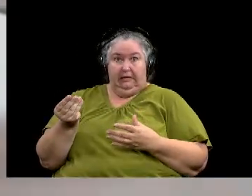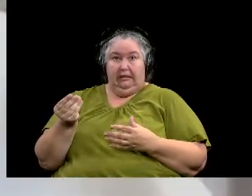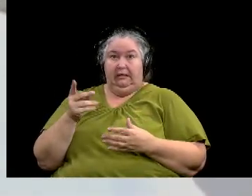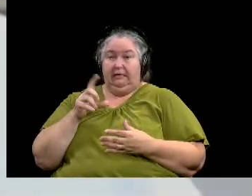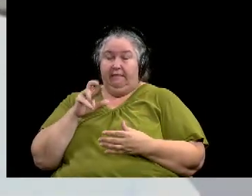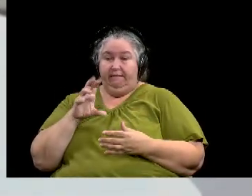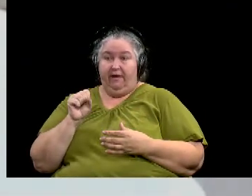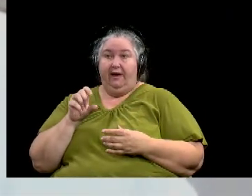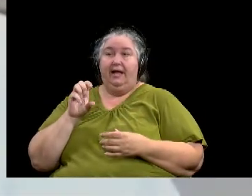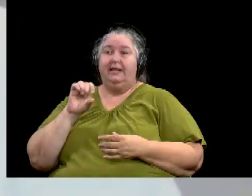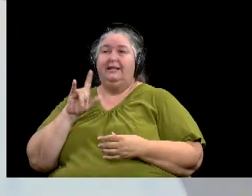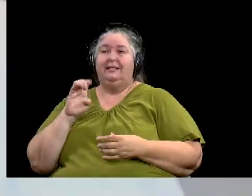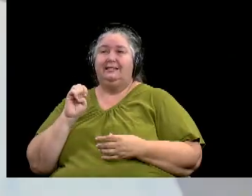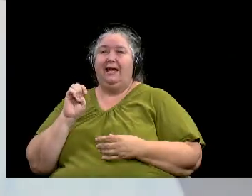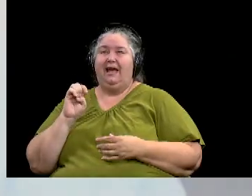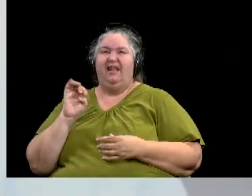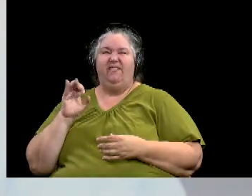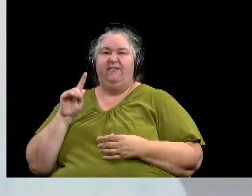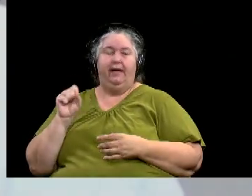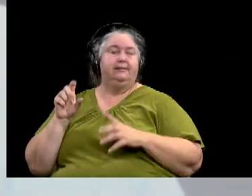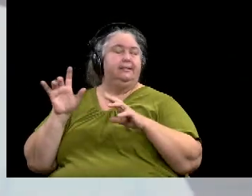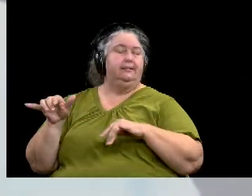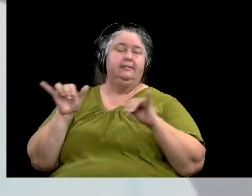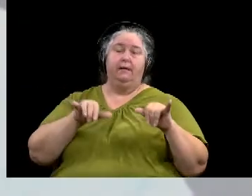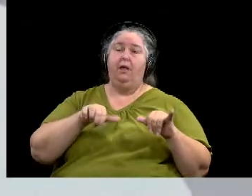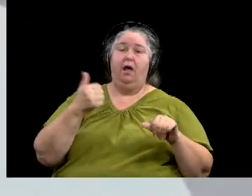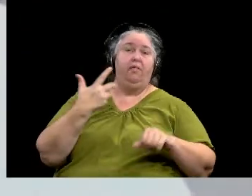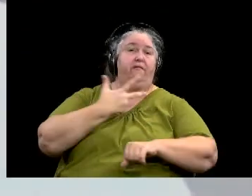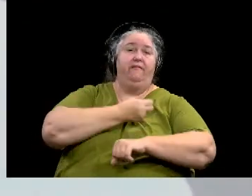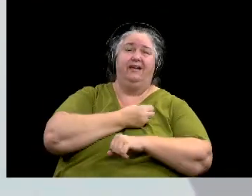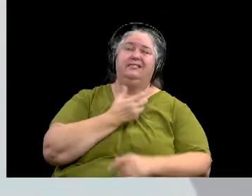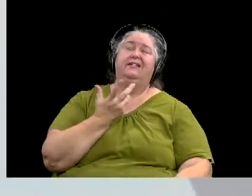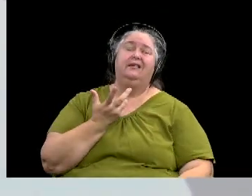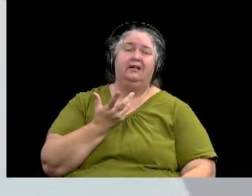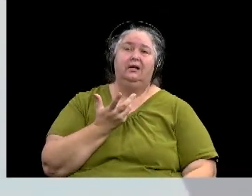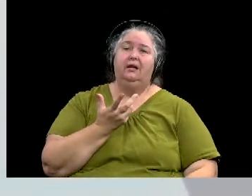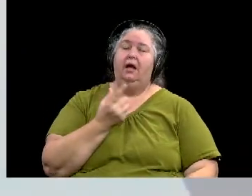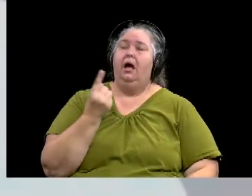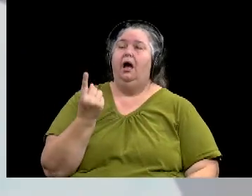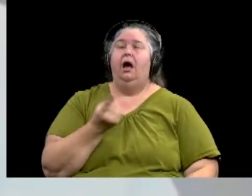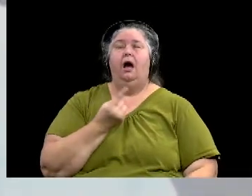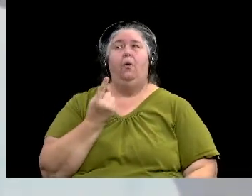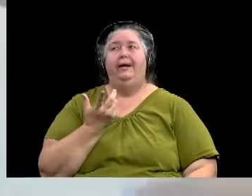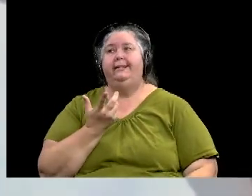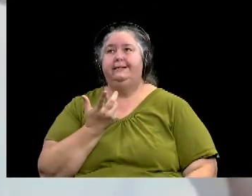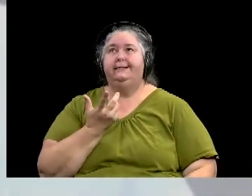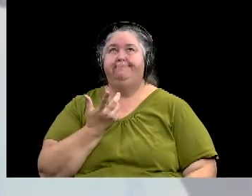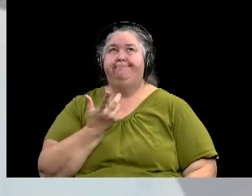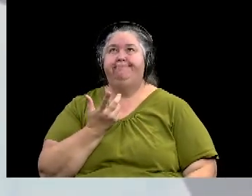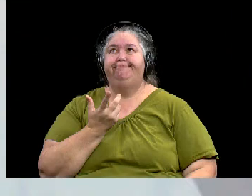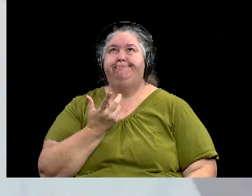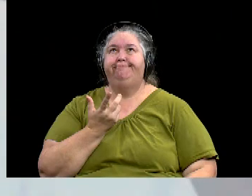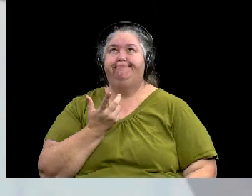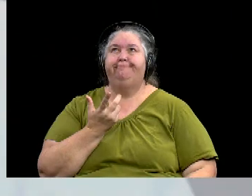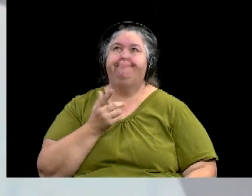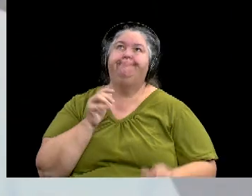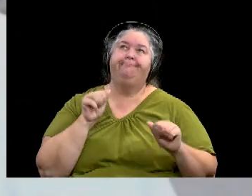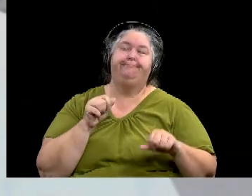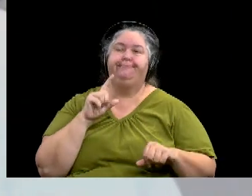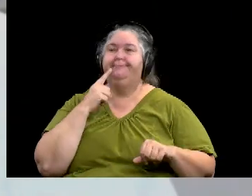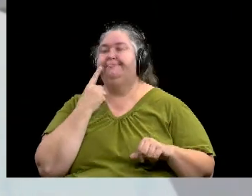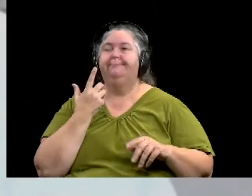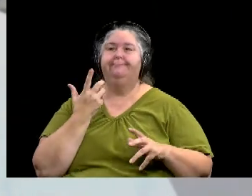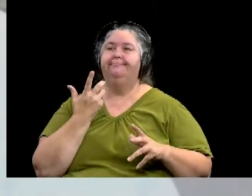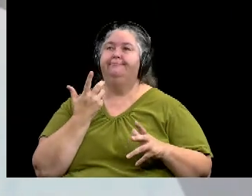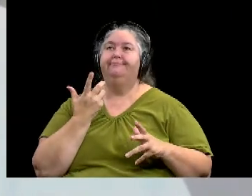Of course, there's always a risk for a serious reaction like an allergic response to it, but those are just